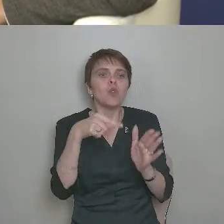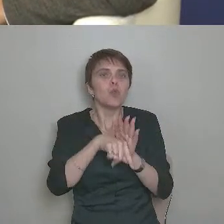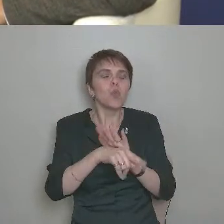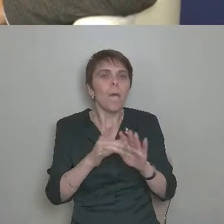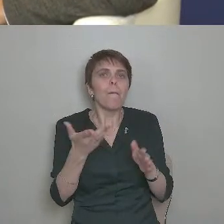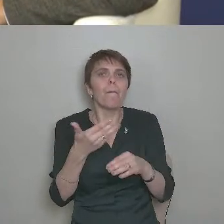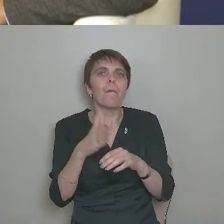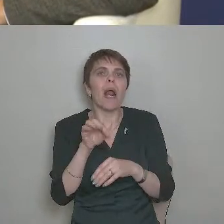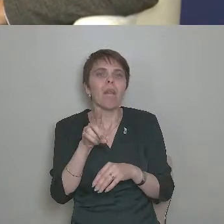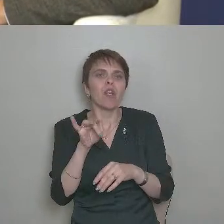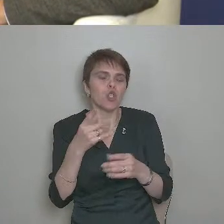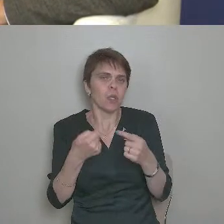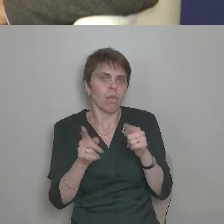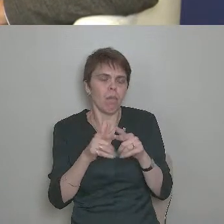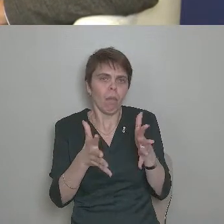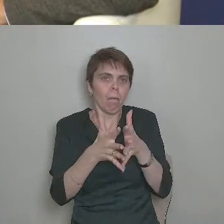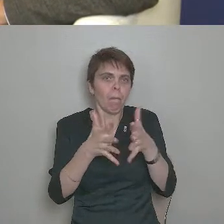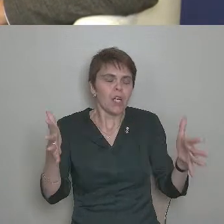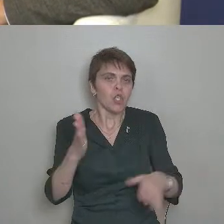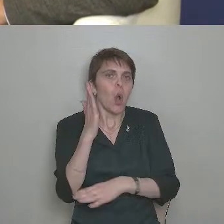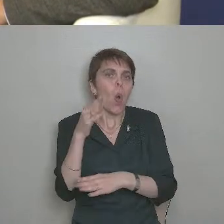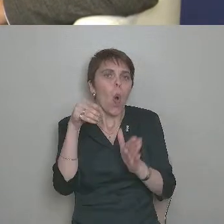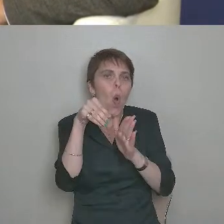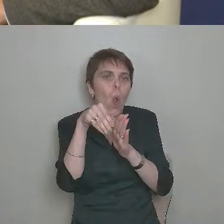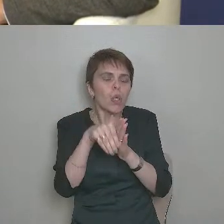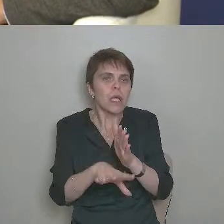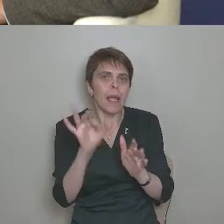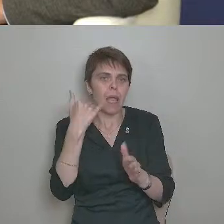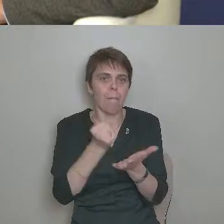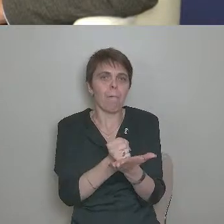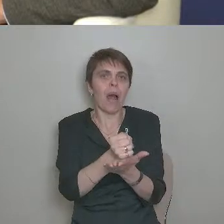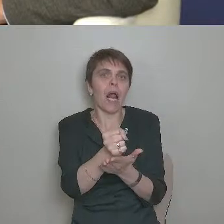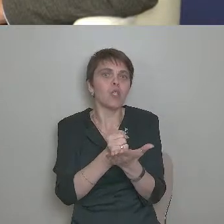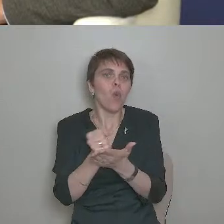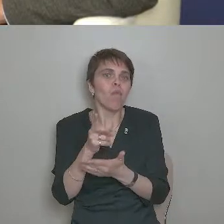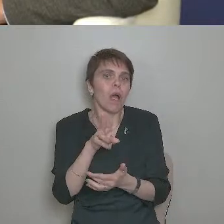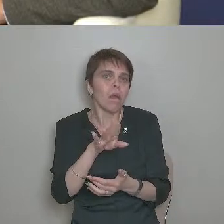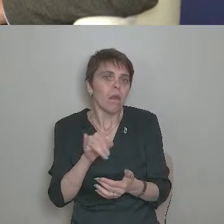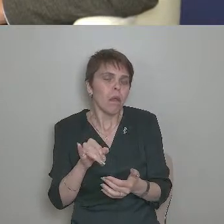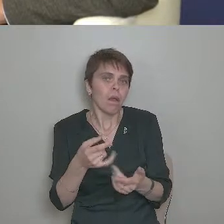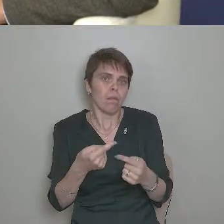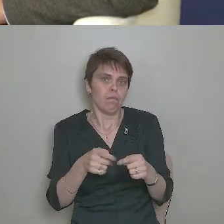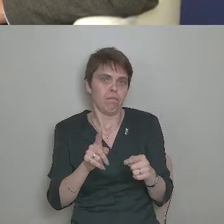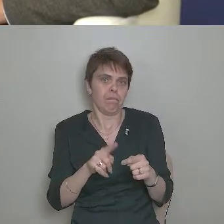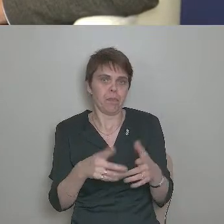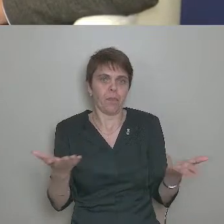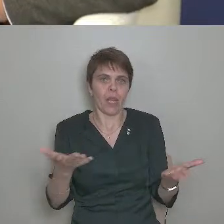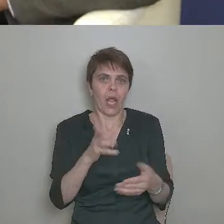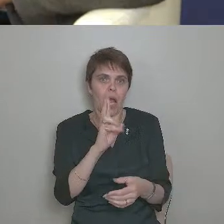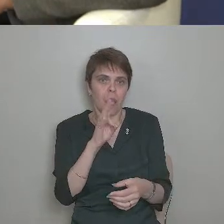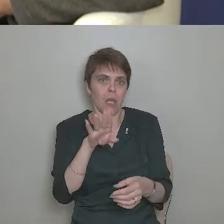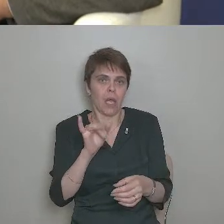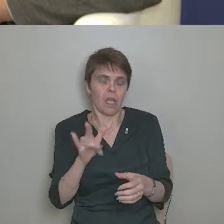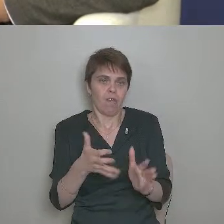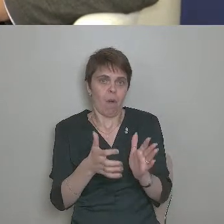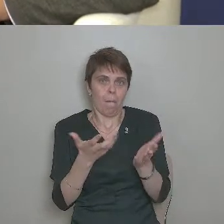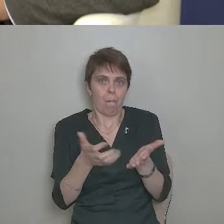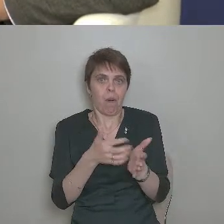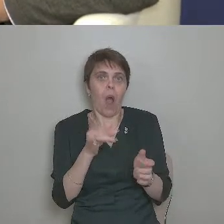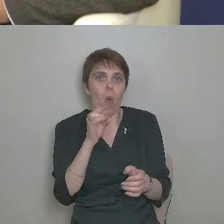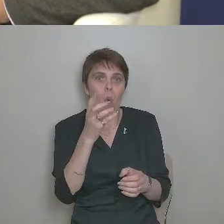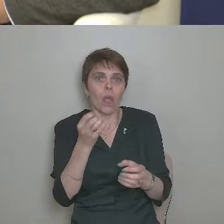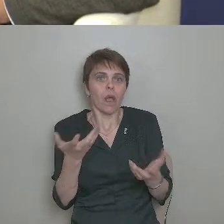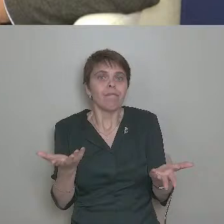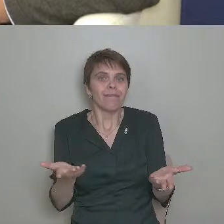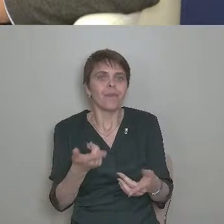the practical need in parallel nomination or running, because they simply don't have enough